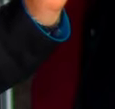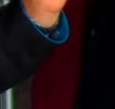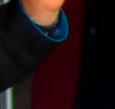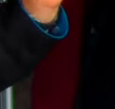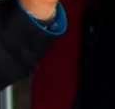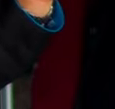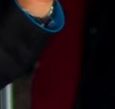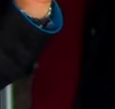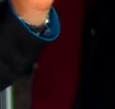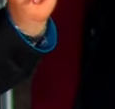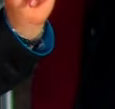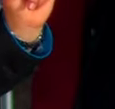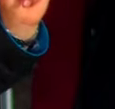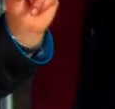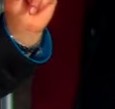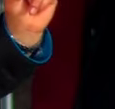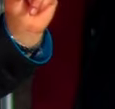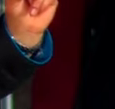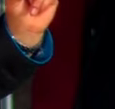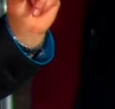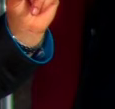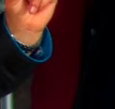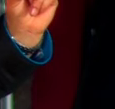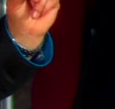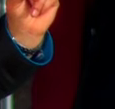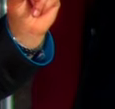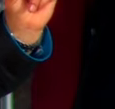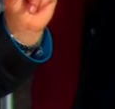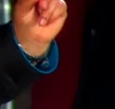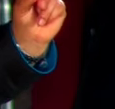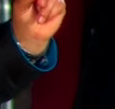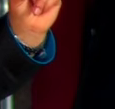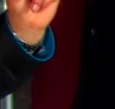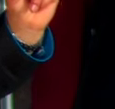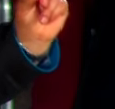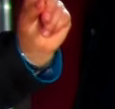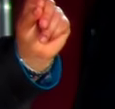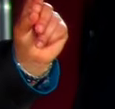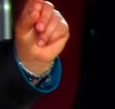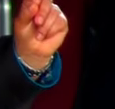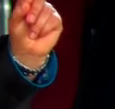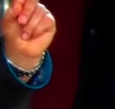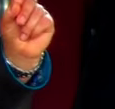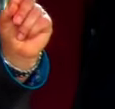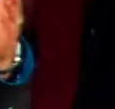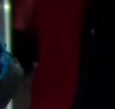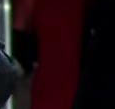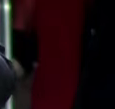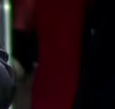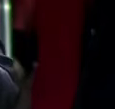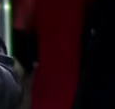us. But one of the things we want to do with this is also not only to be smart and strategic, and I